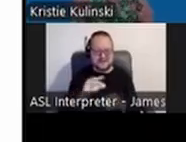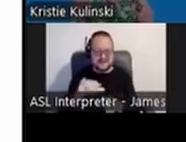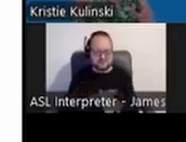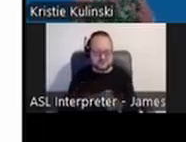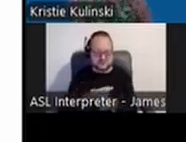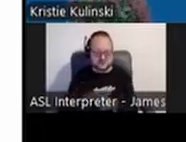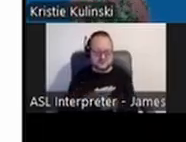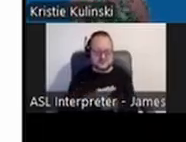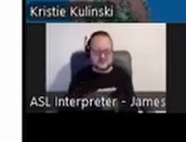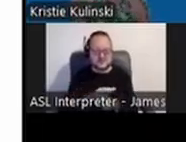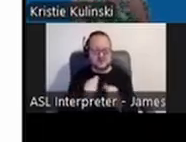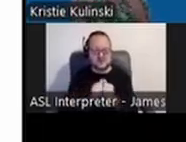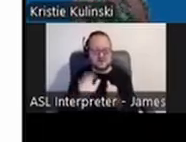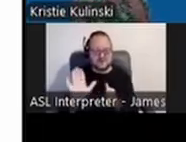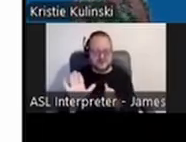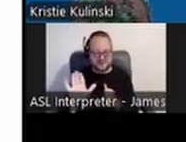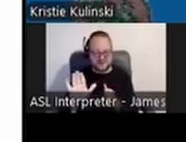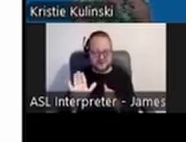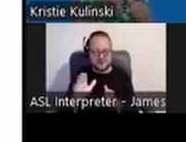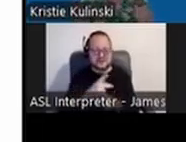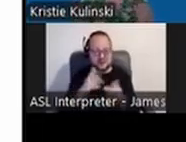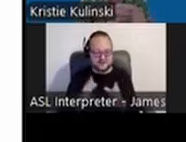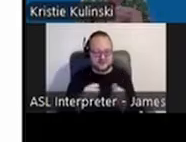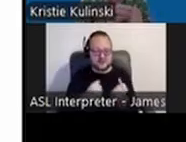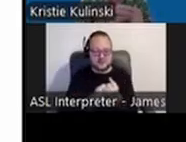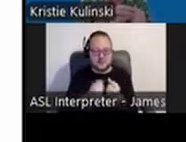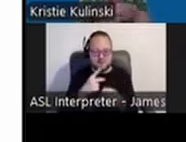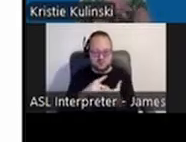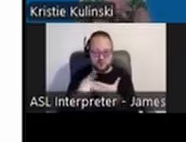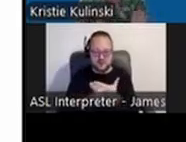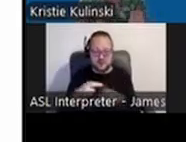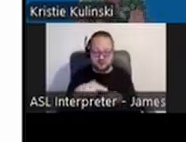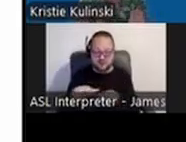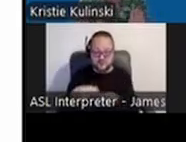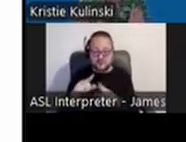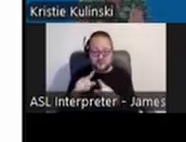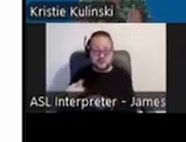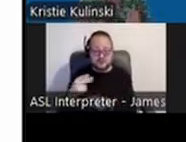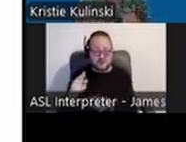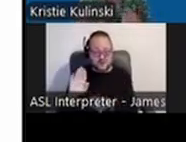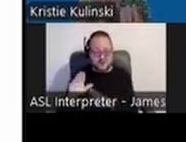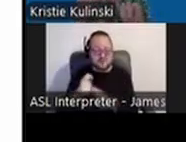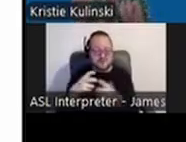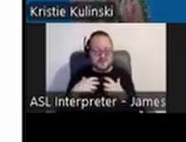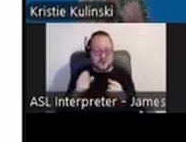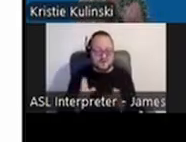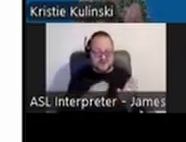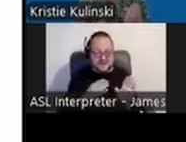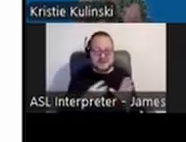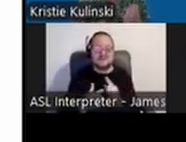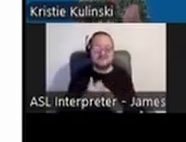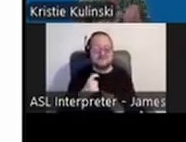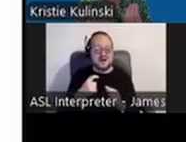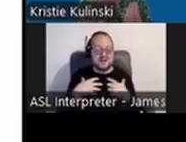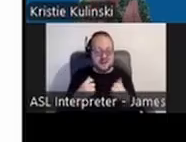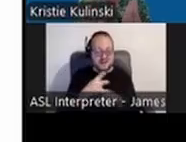with their caregiver support program, referrals are made to the hub from the health plan, from healthcare